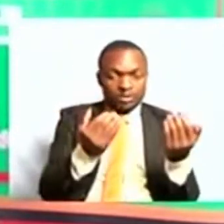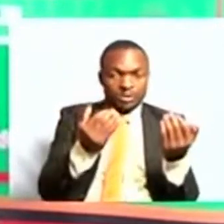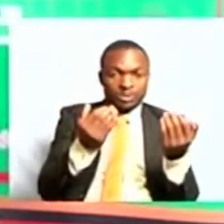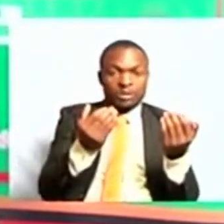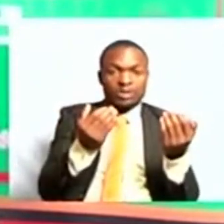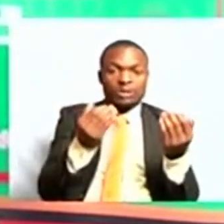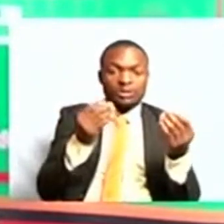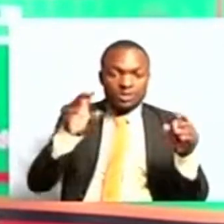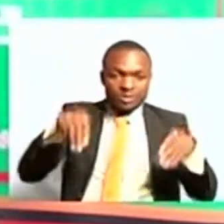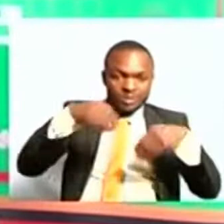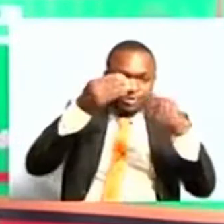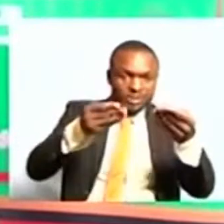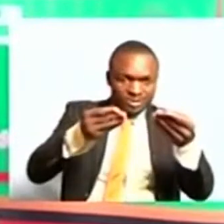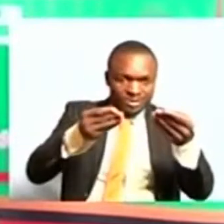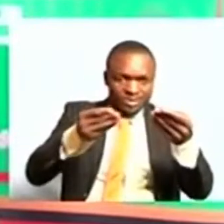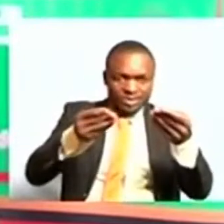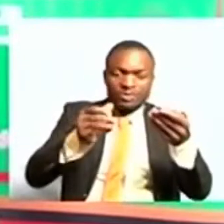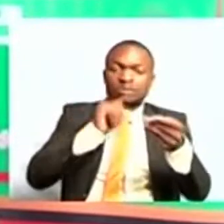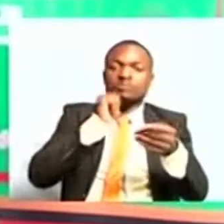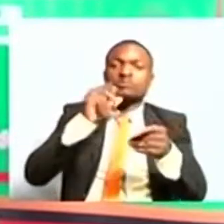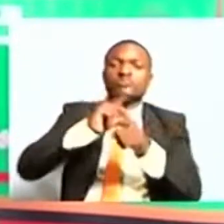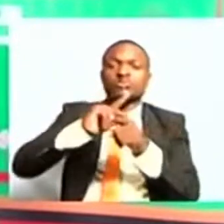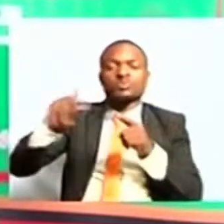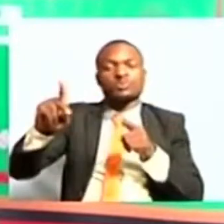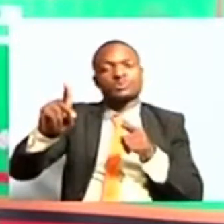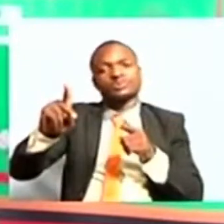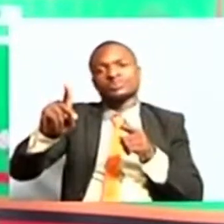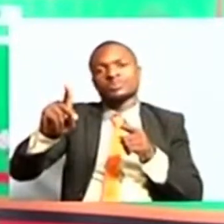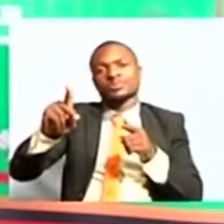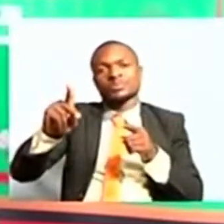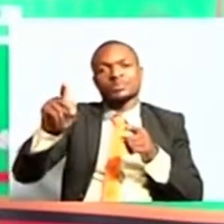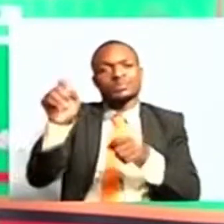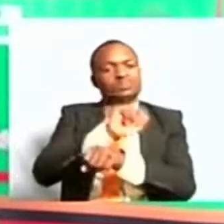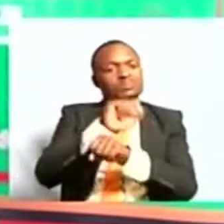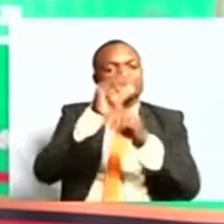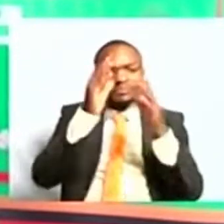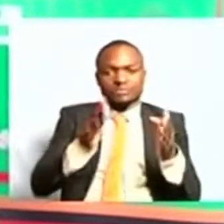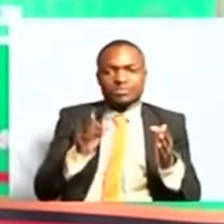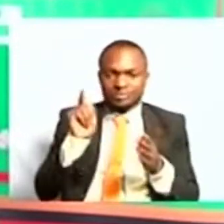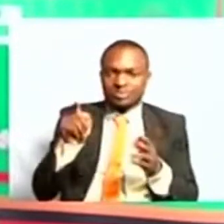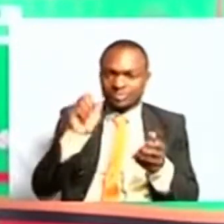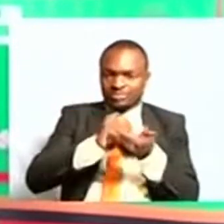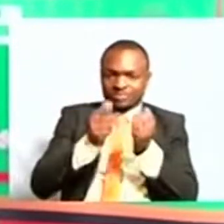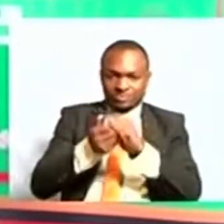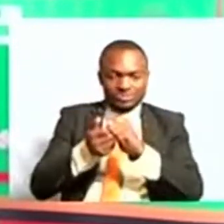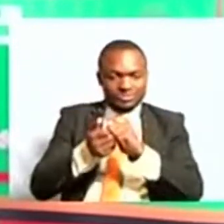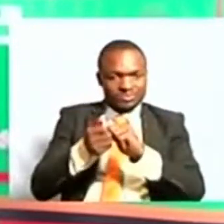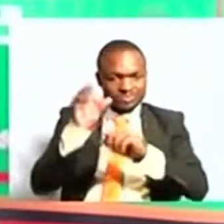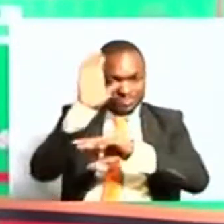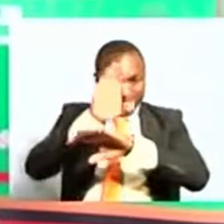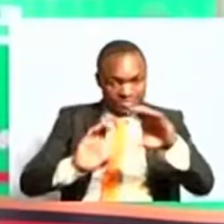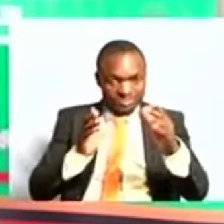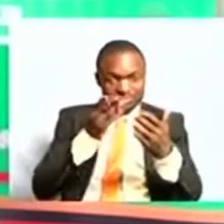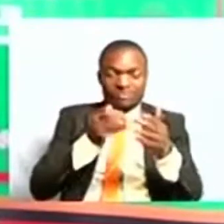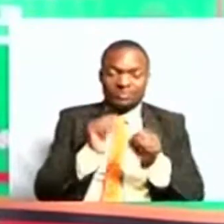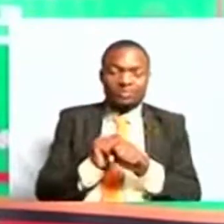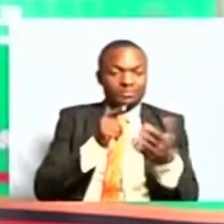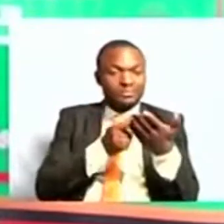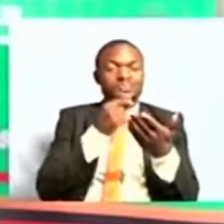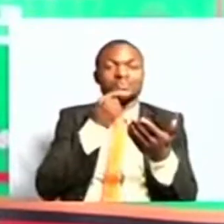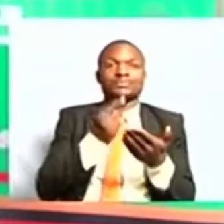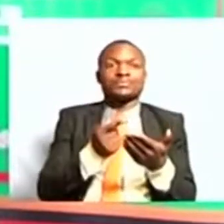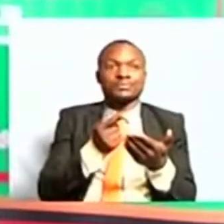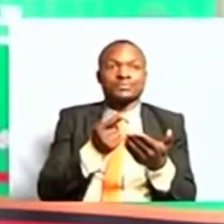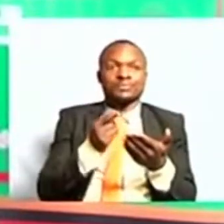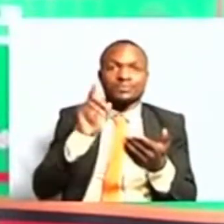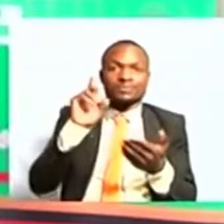drivers and rather employ a conductor. So that is also another cause. And then this one says, hi,